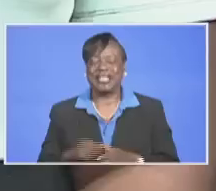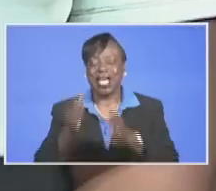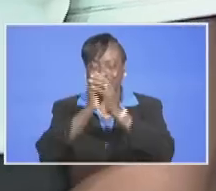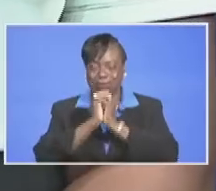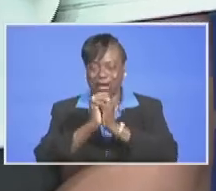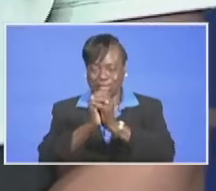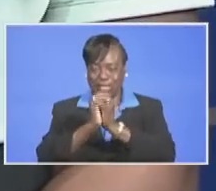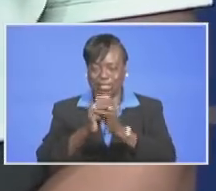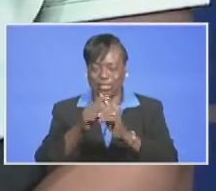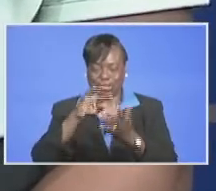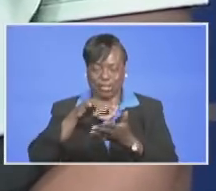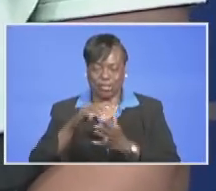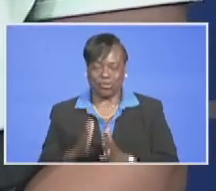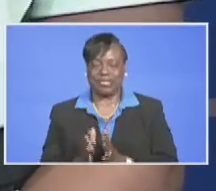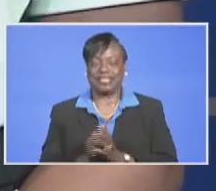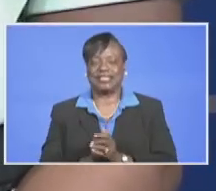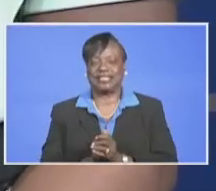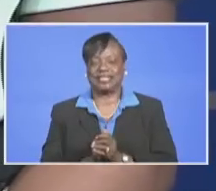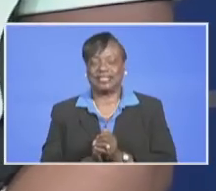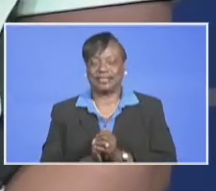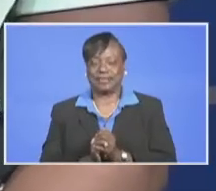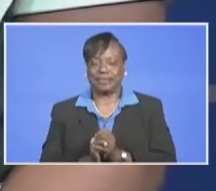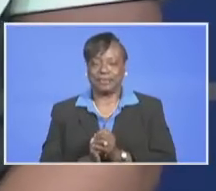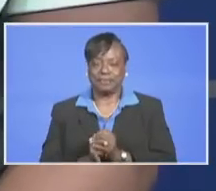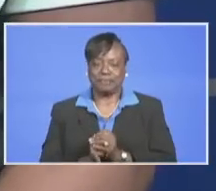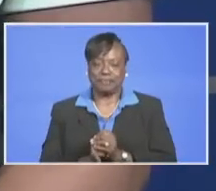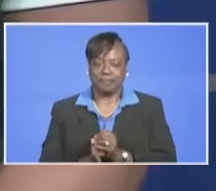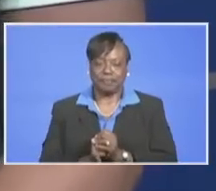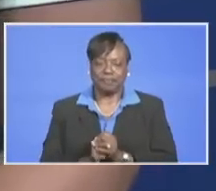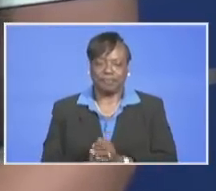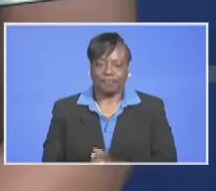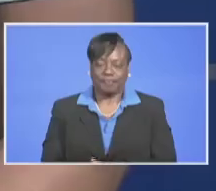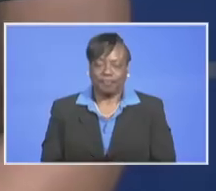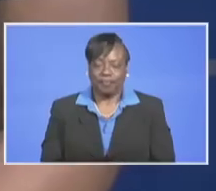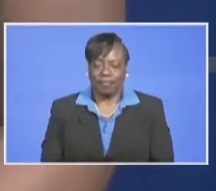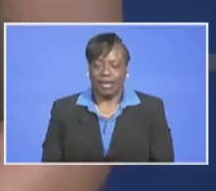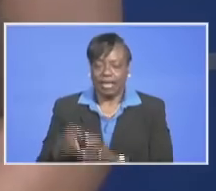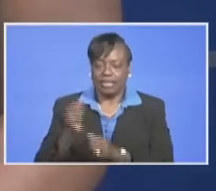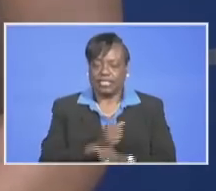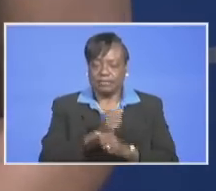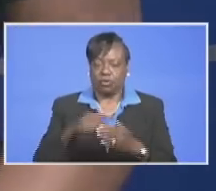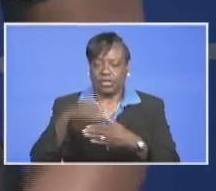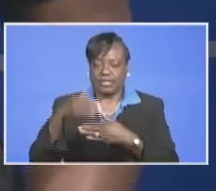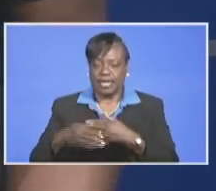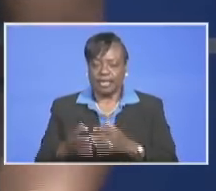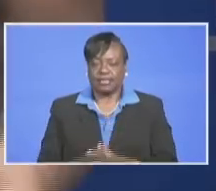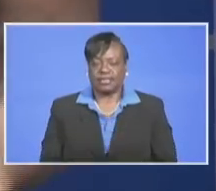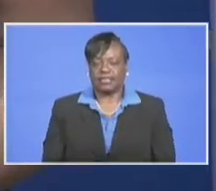Congratulations to those students. Well, that's a check on news first at 6. Stay with us. Sports is up next with Jonathan Benson.